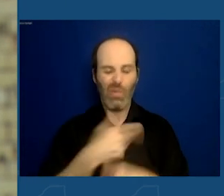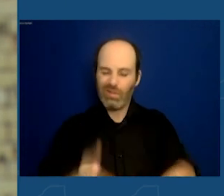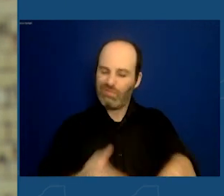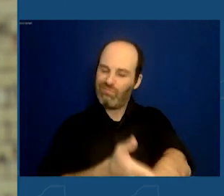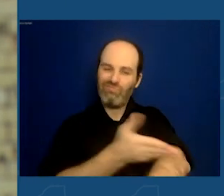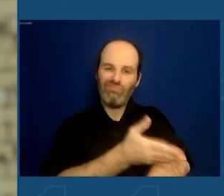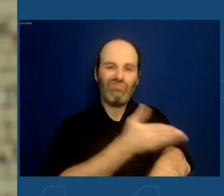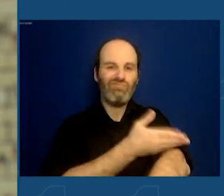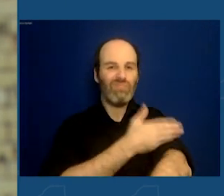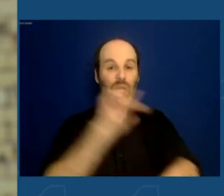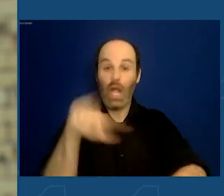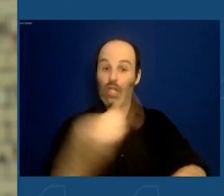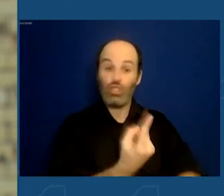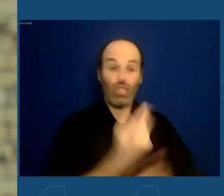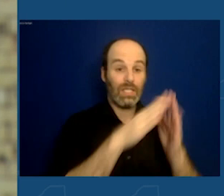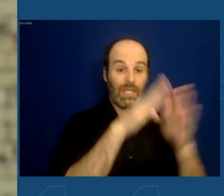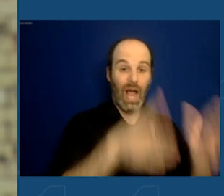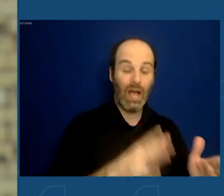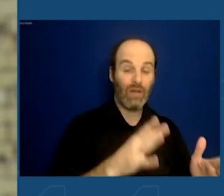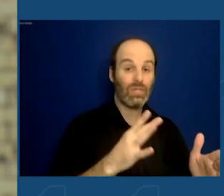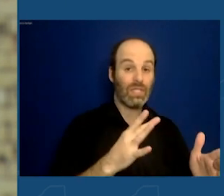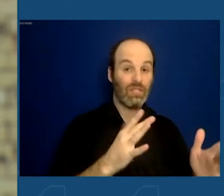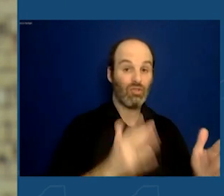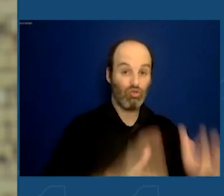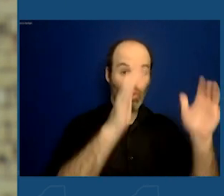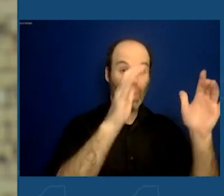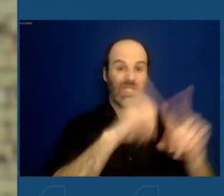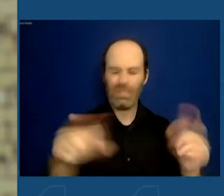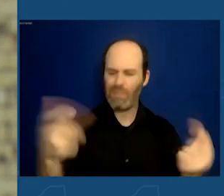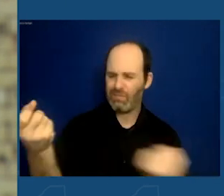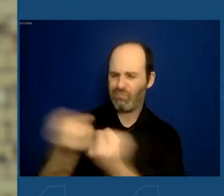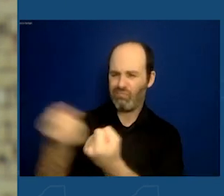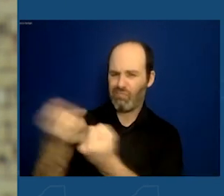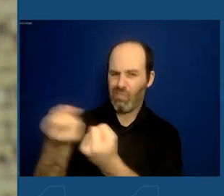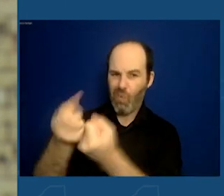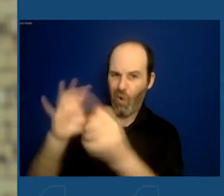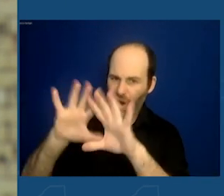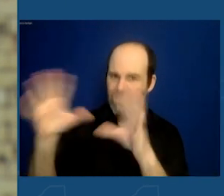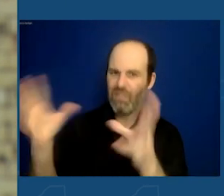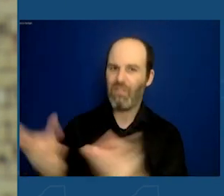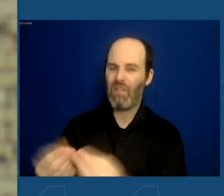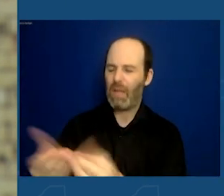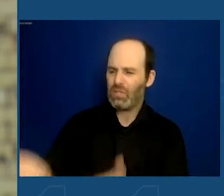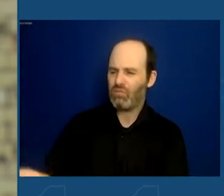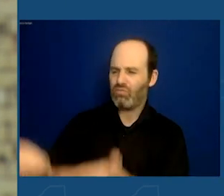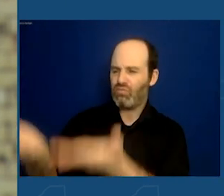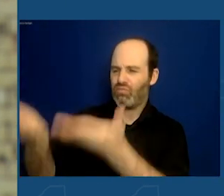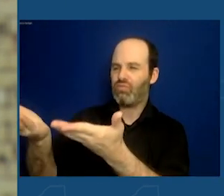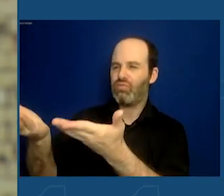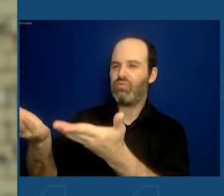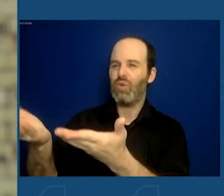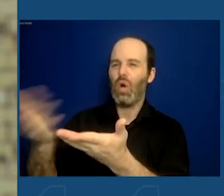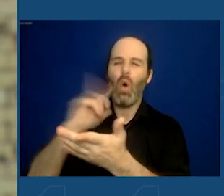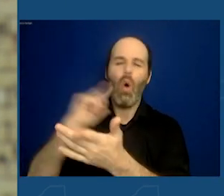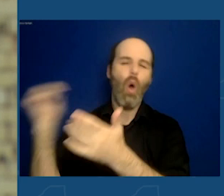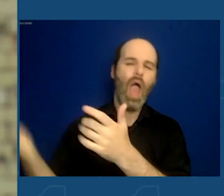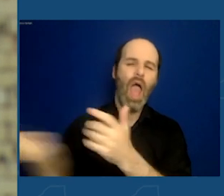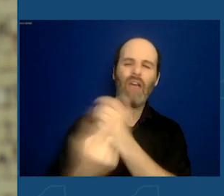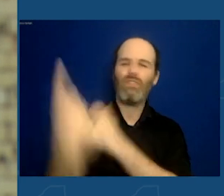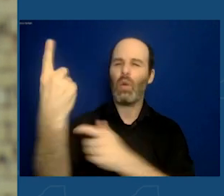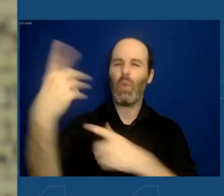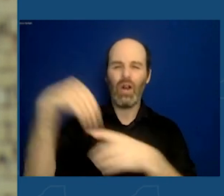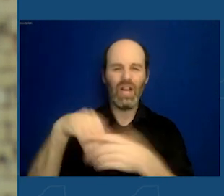housing crisis, but really uplifting families in all corners of this city and state. Thank you